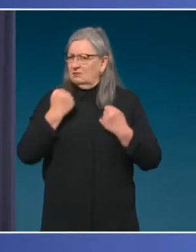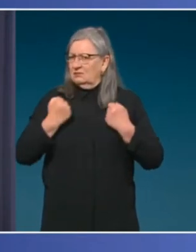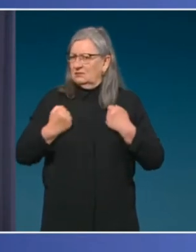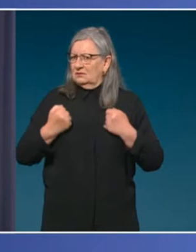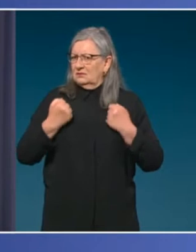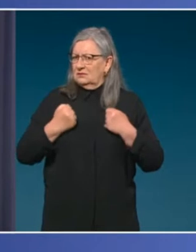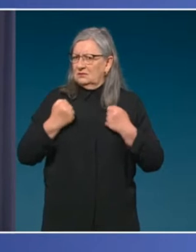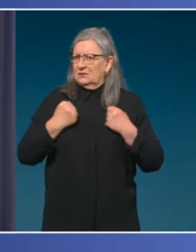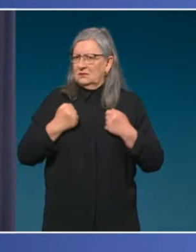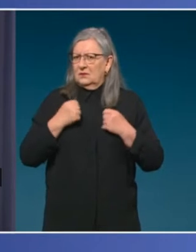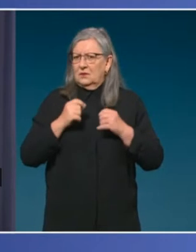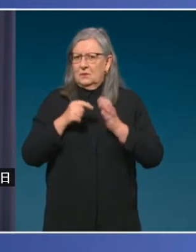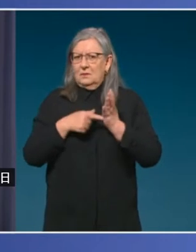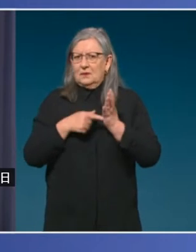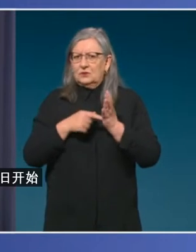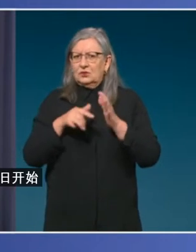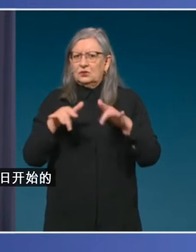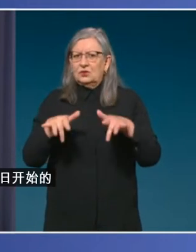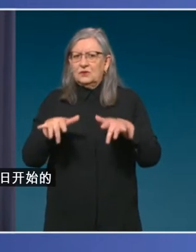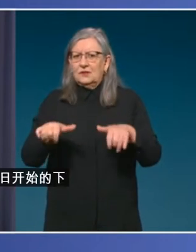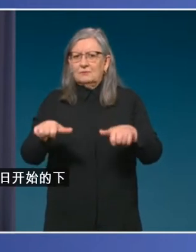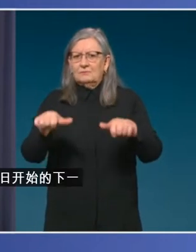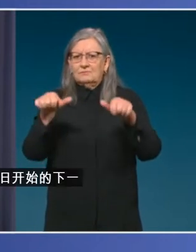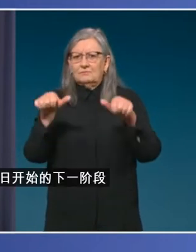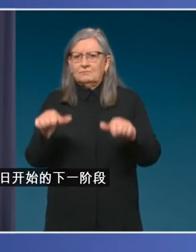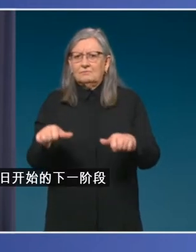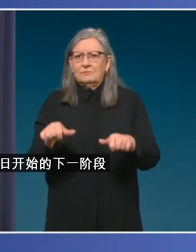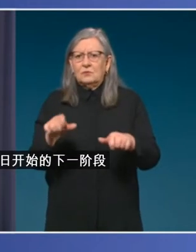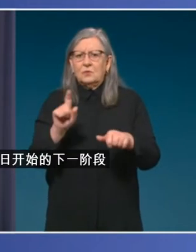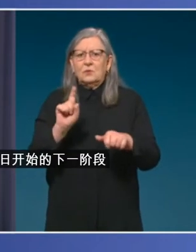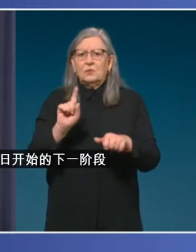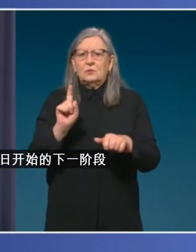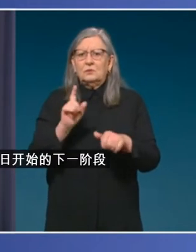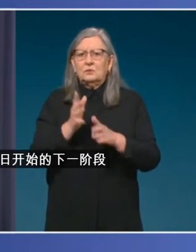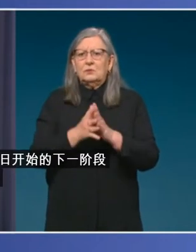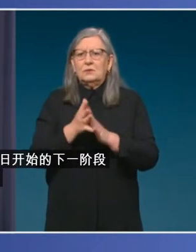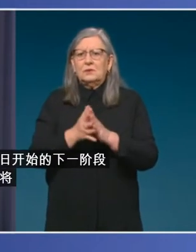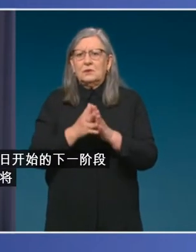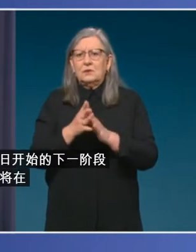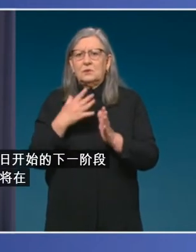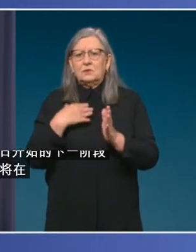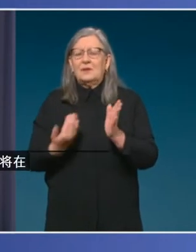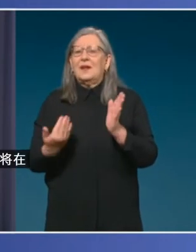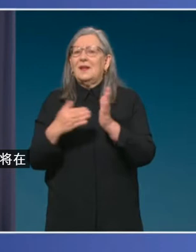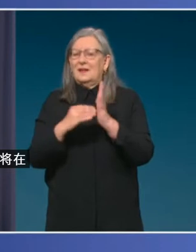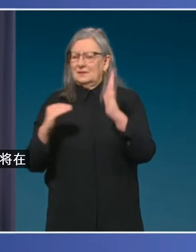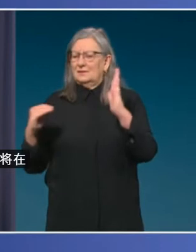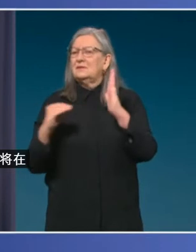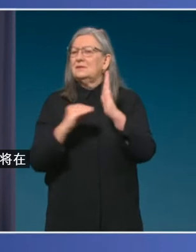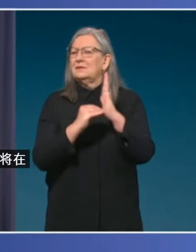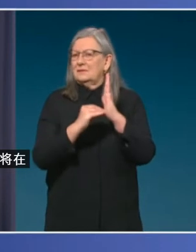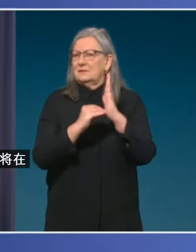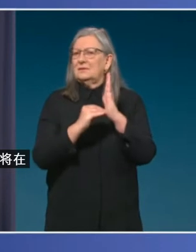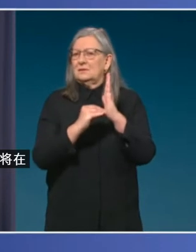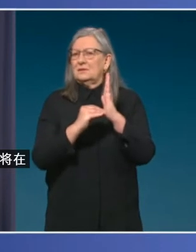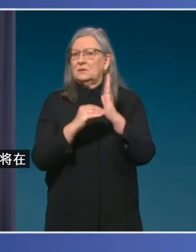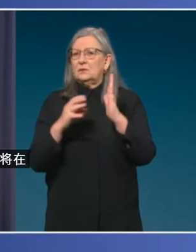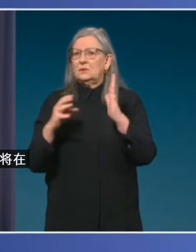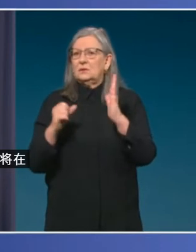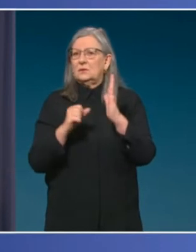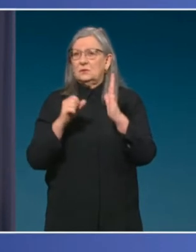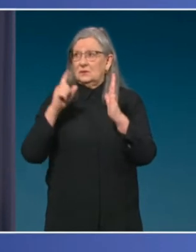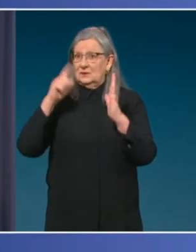a pause on the next phase of international arrivals, which would have commenced on the 1st of